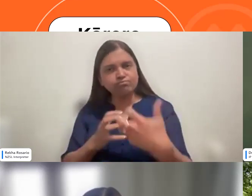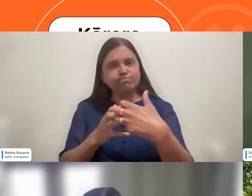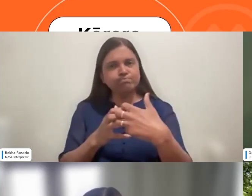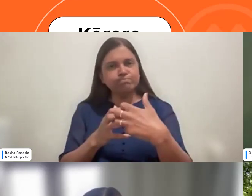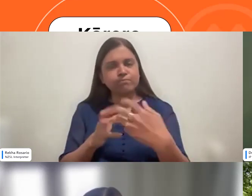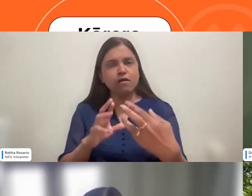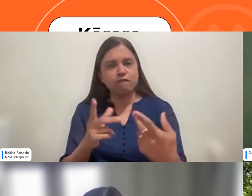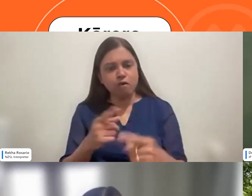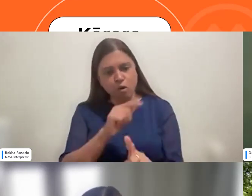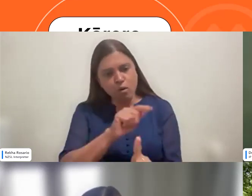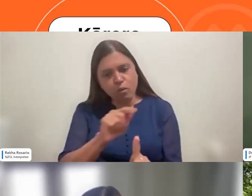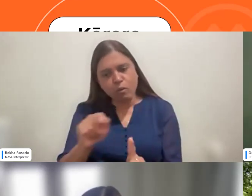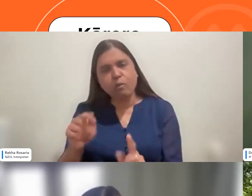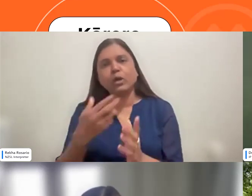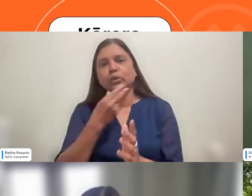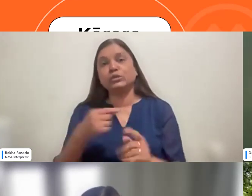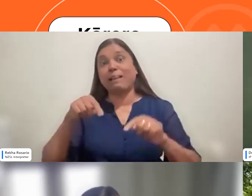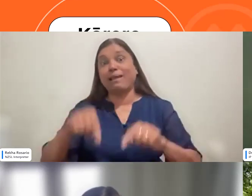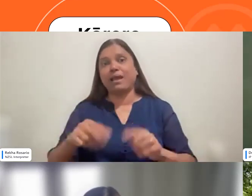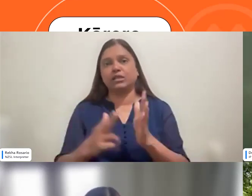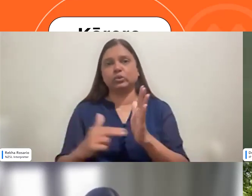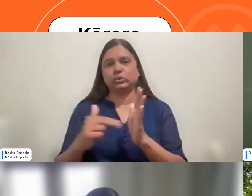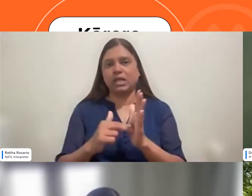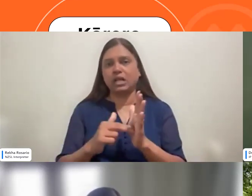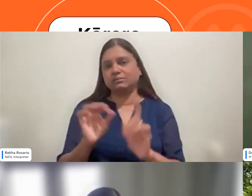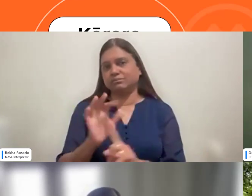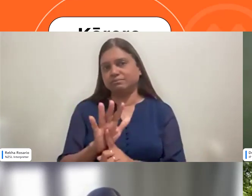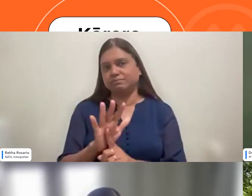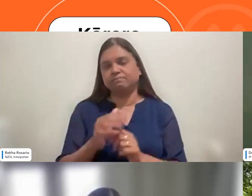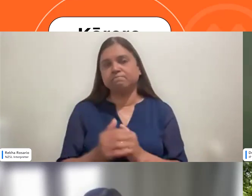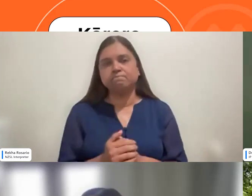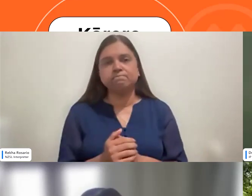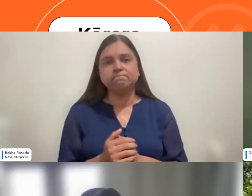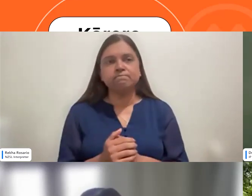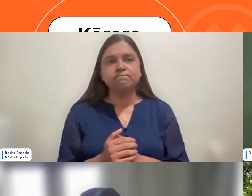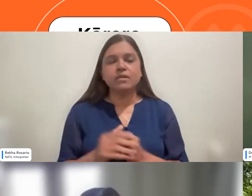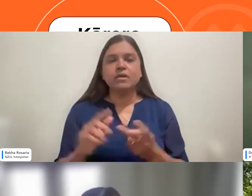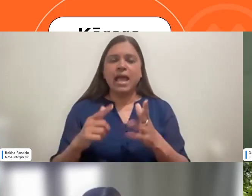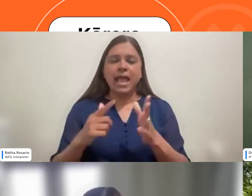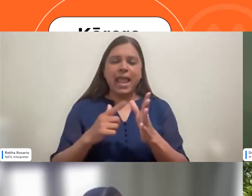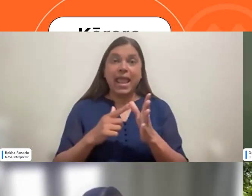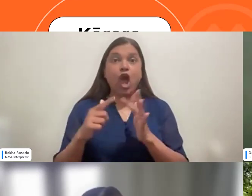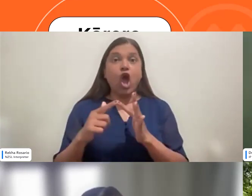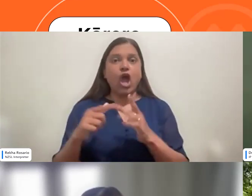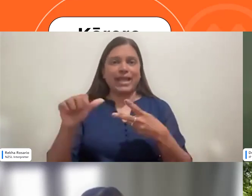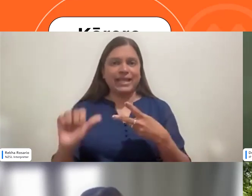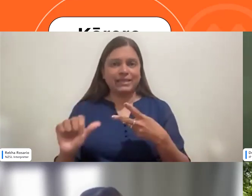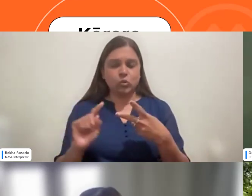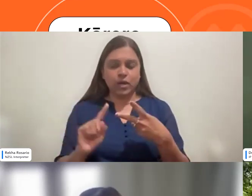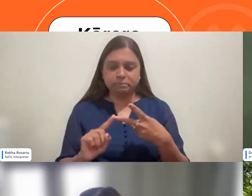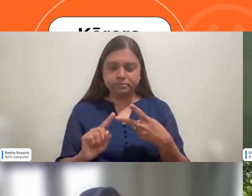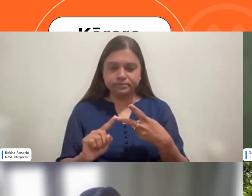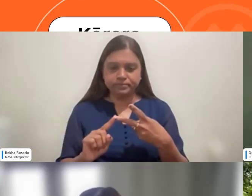to be used in New Zealand. The next thing is about the artificial intelligence. Everything that we hear